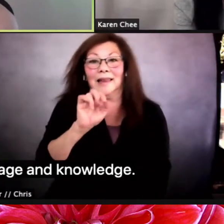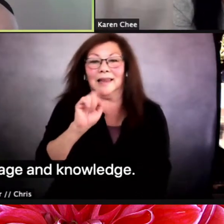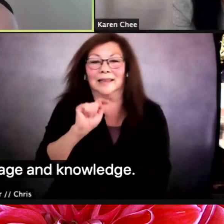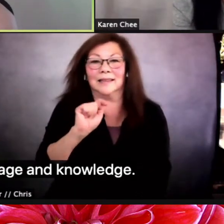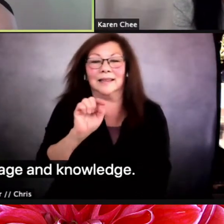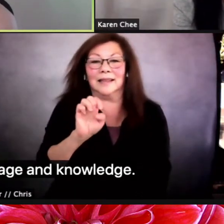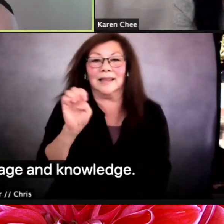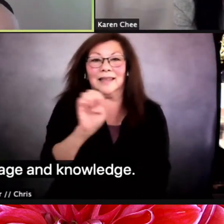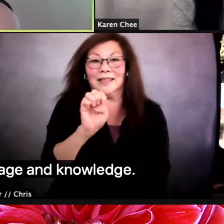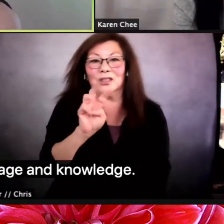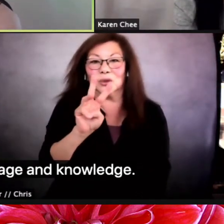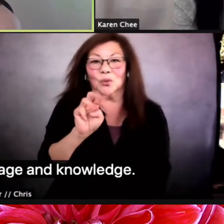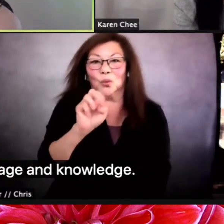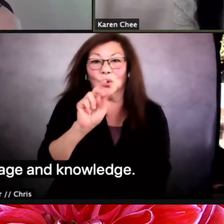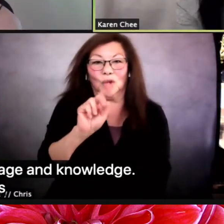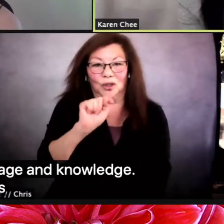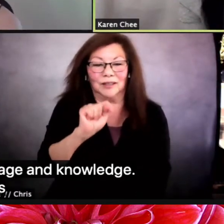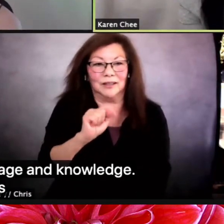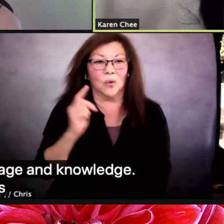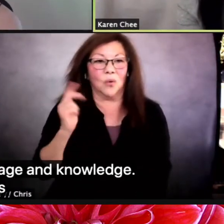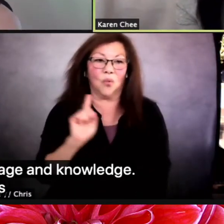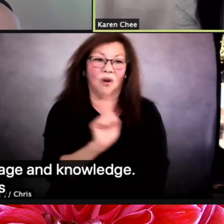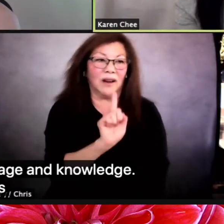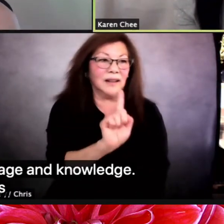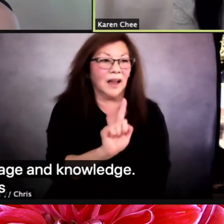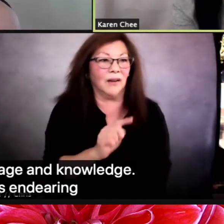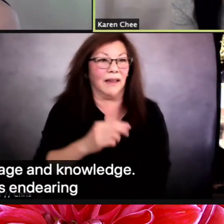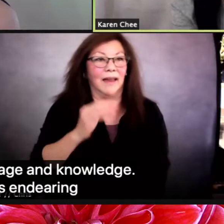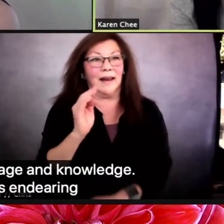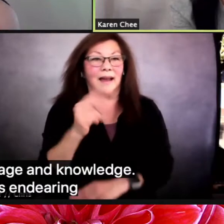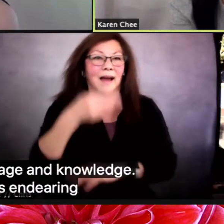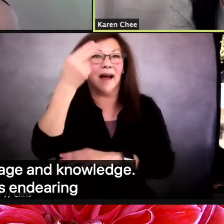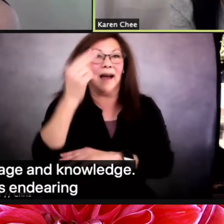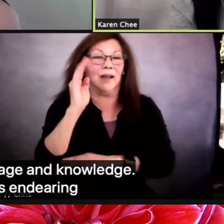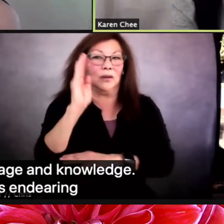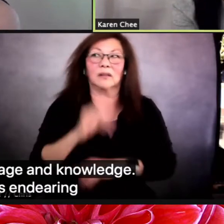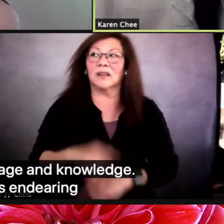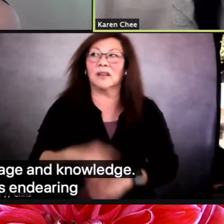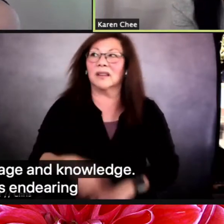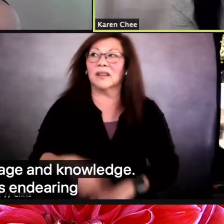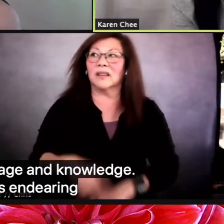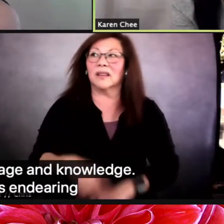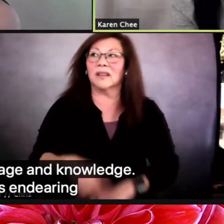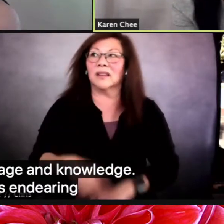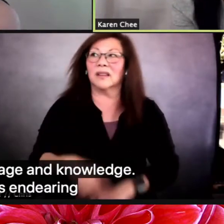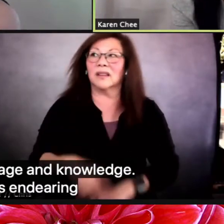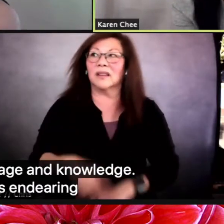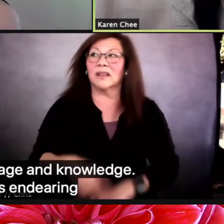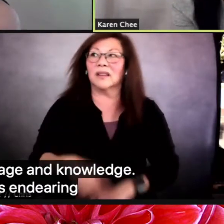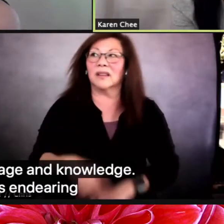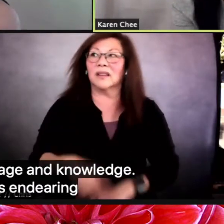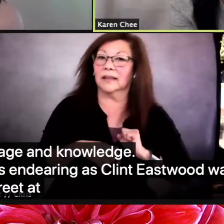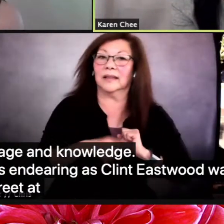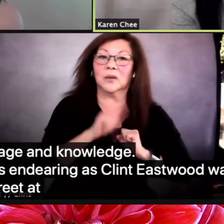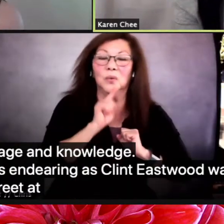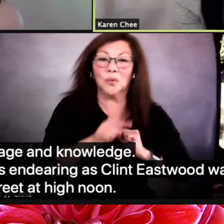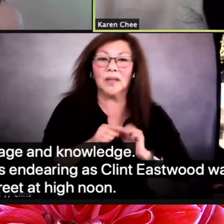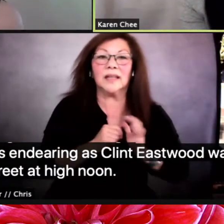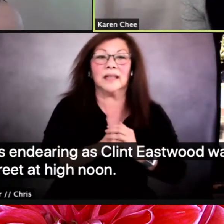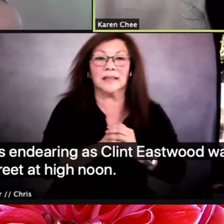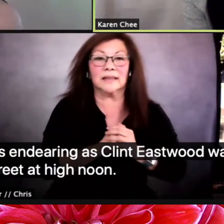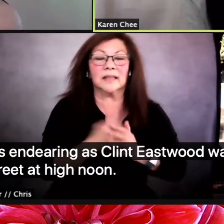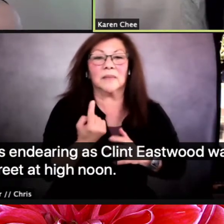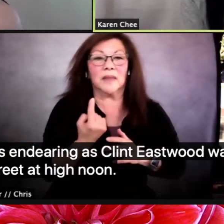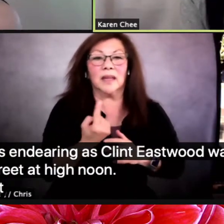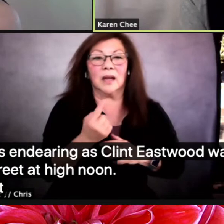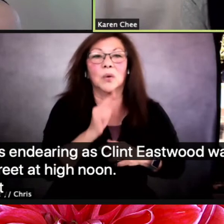a street at high noon. It is really, it's really endearing, and it is also really there's something I